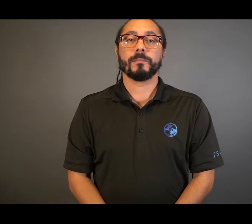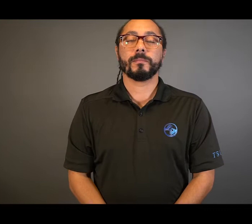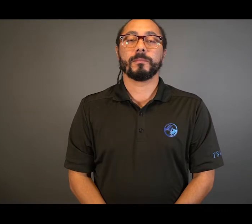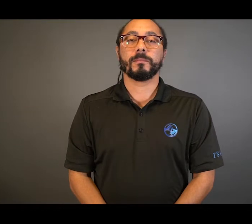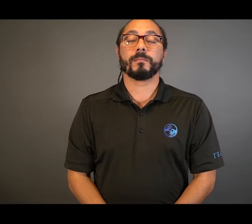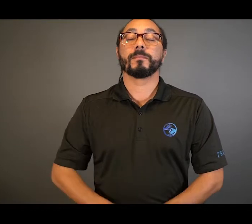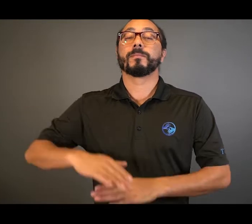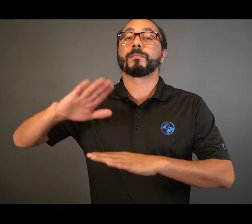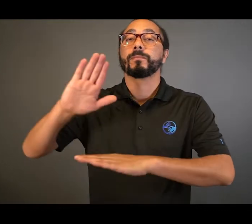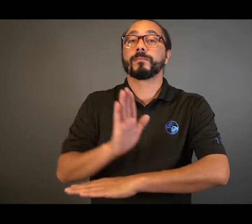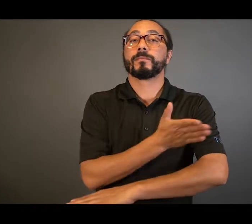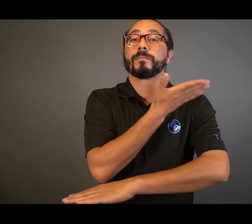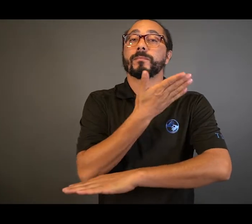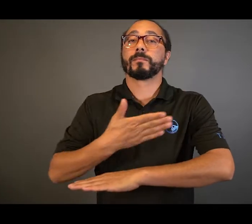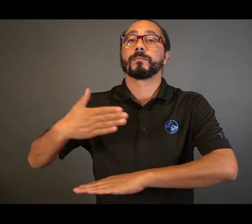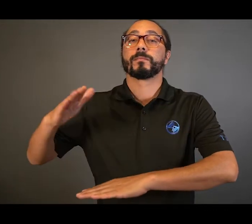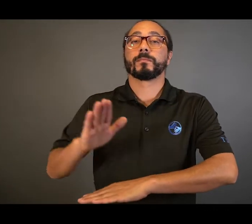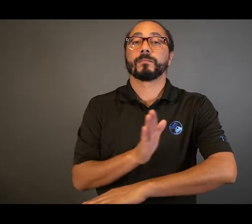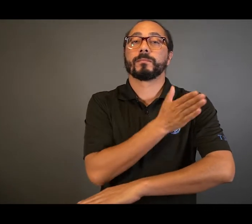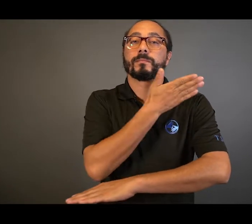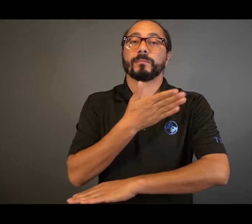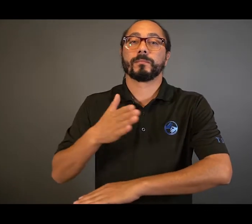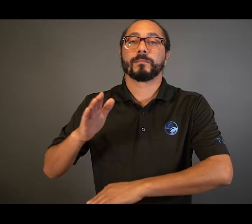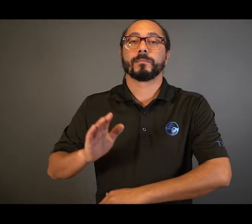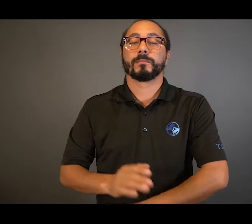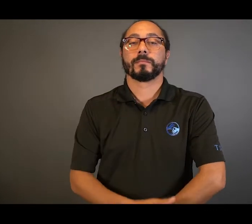early Etobicoke.